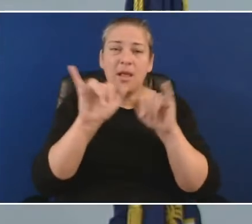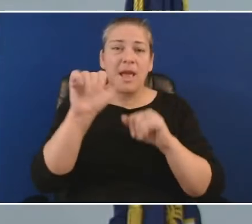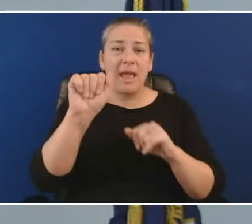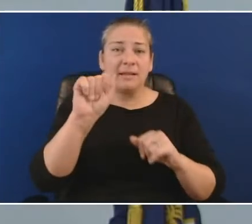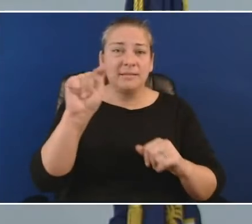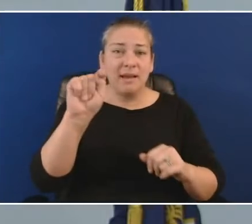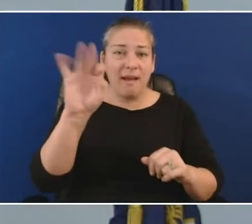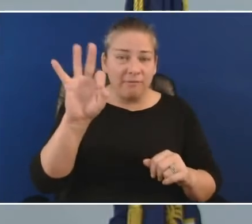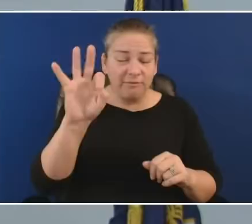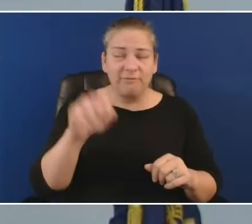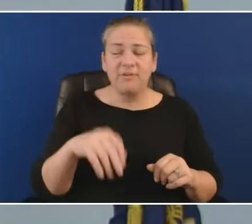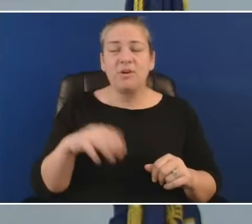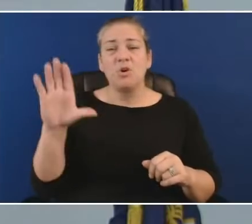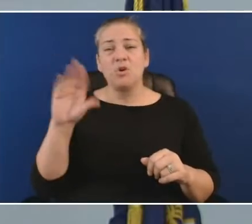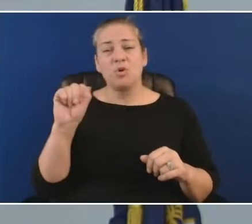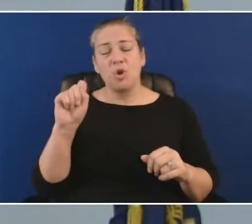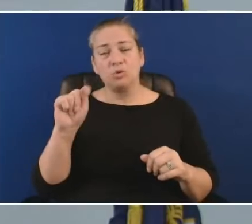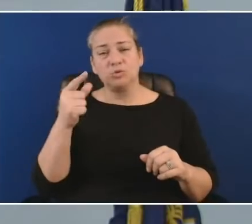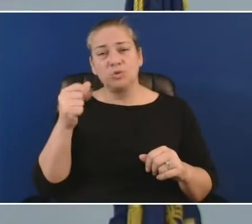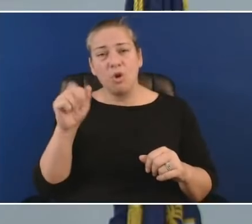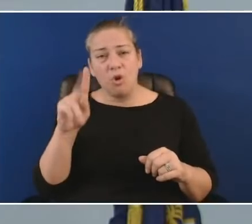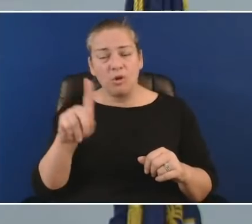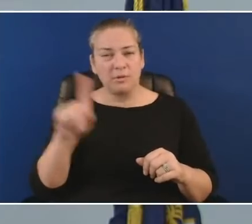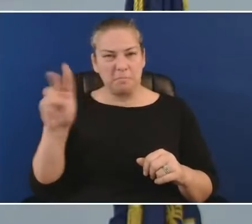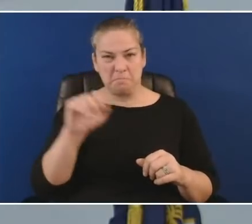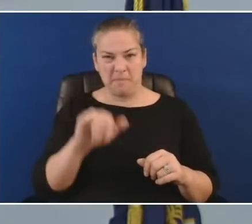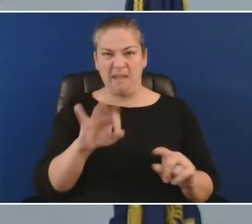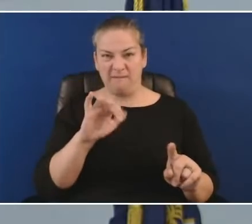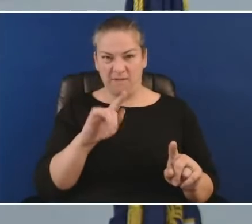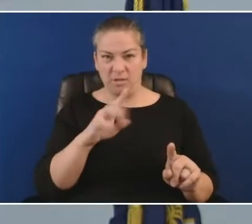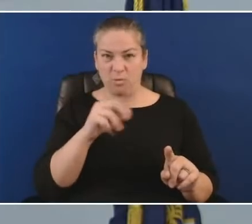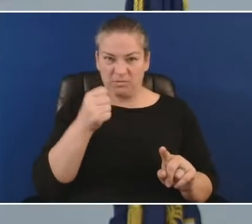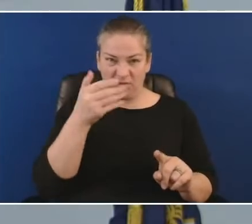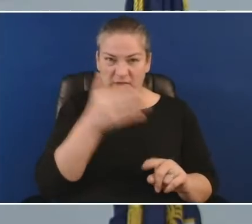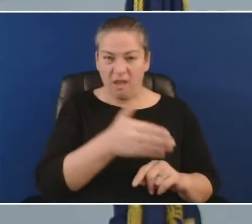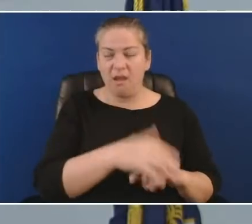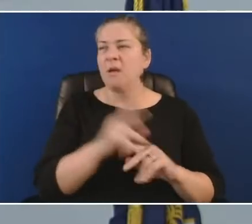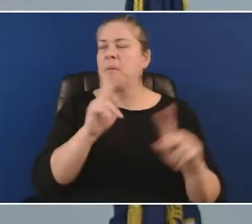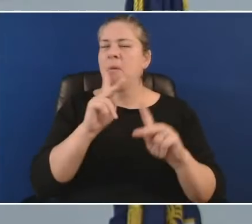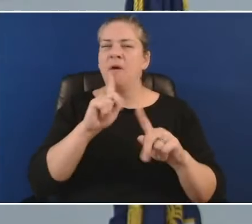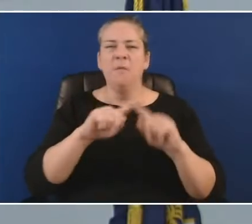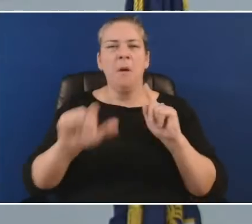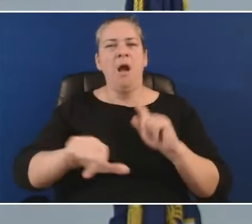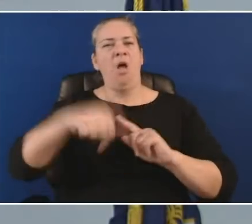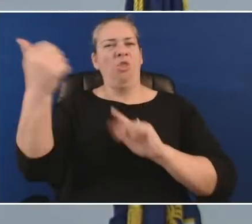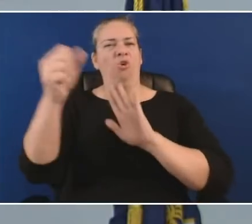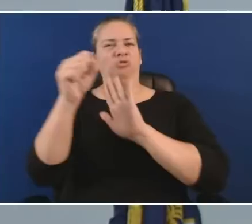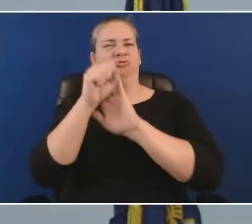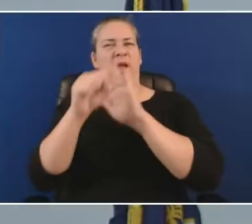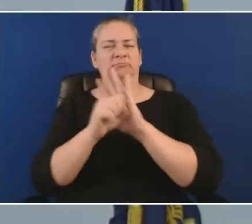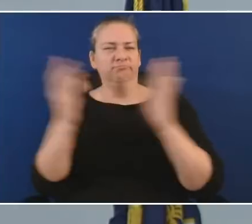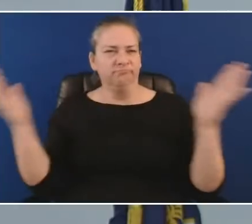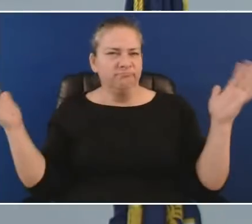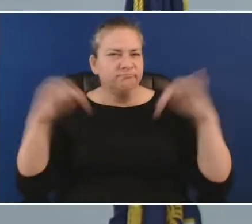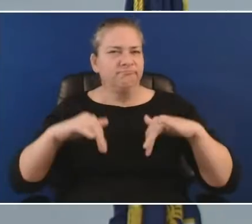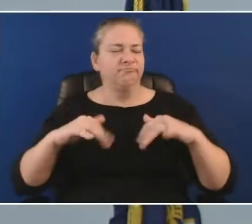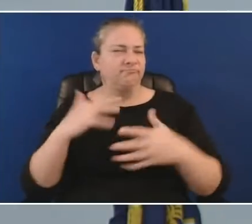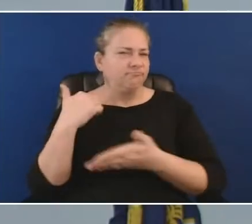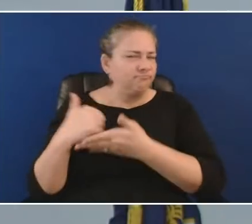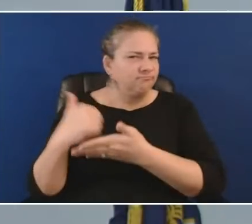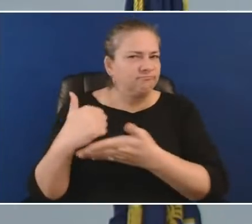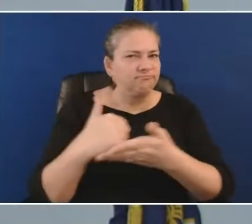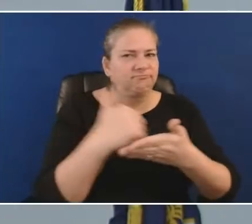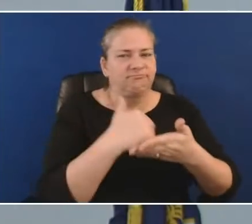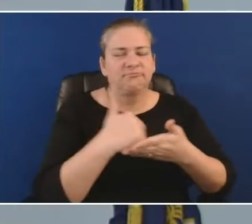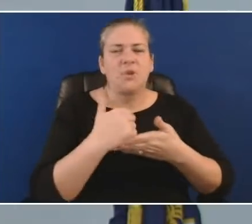Coast Guard down in Mayfield. And then we are seeing people come in from other states and other regions. I just want everybody